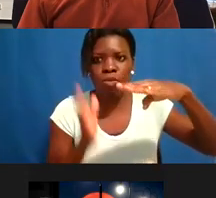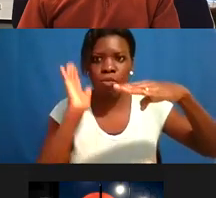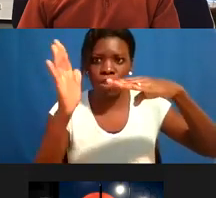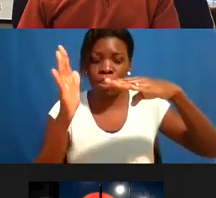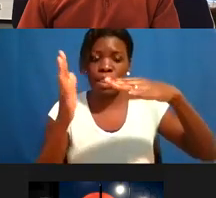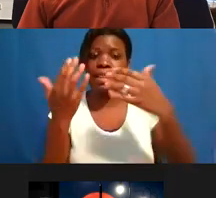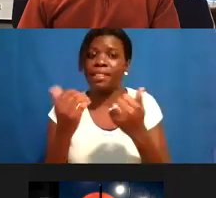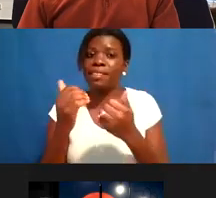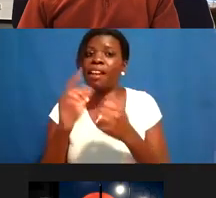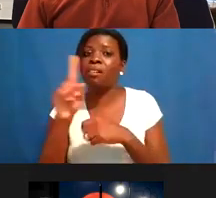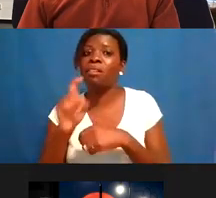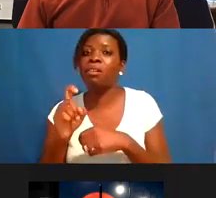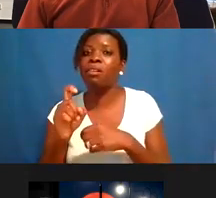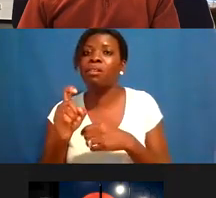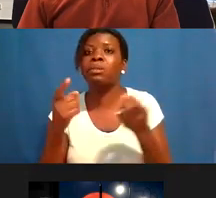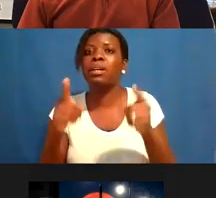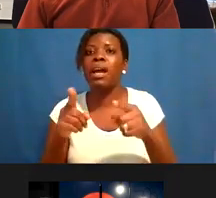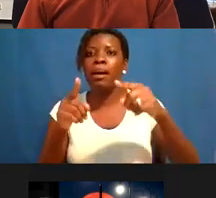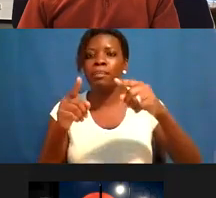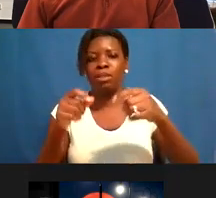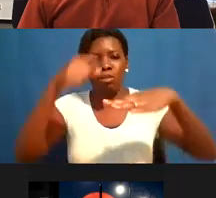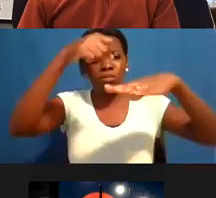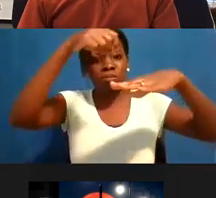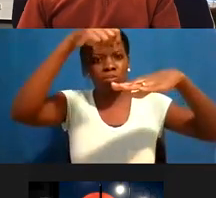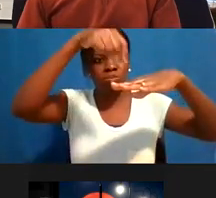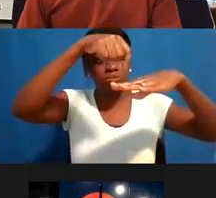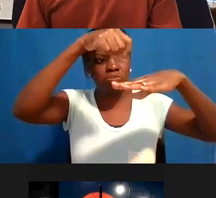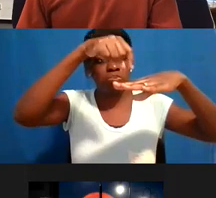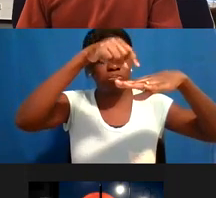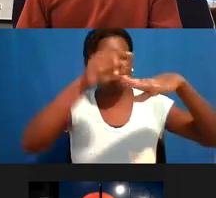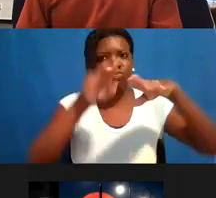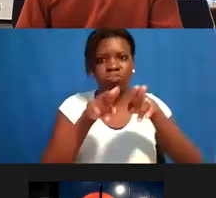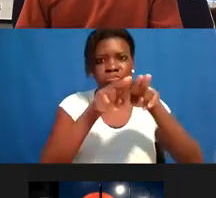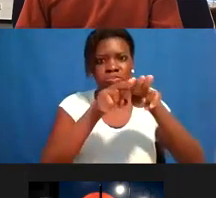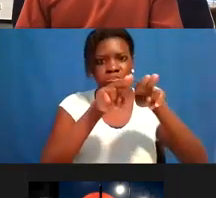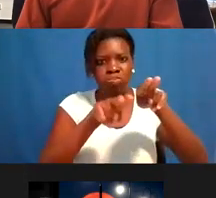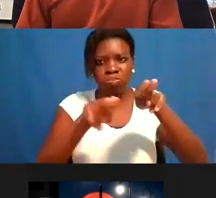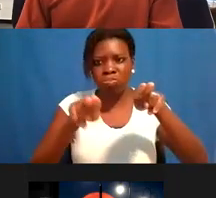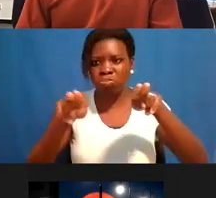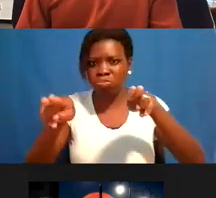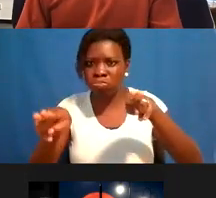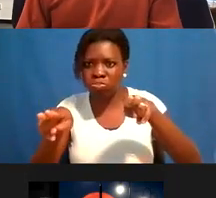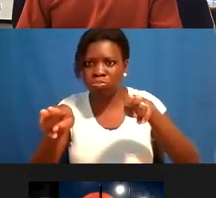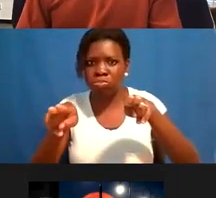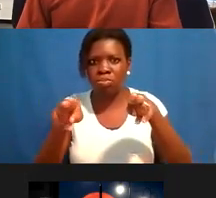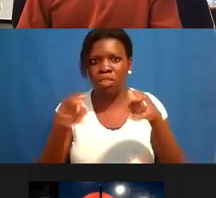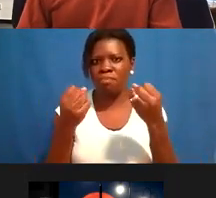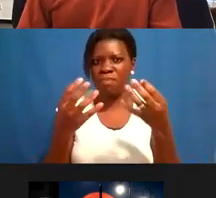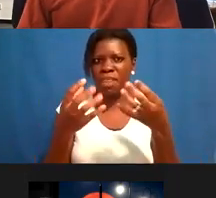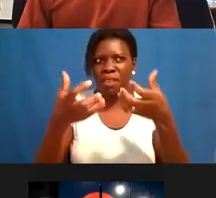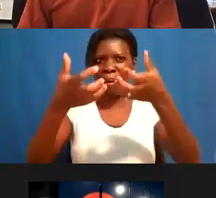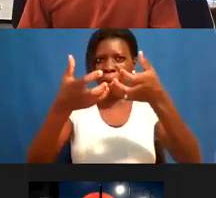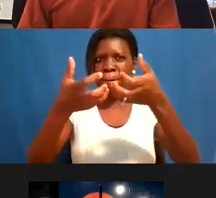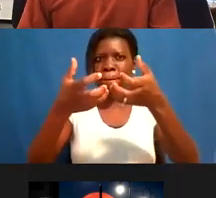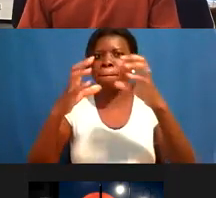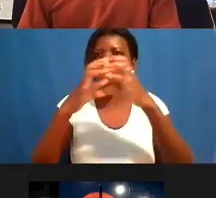the question, what happens if we put multiple paperclips next to each other? So think of putting multiple bowling balls or something next